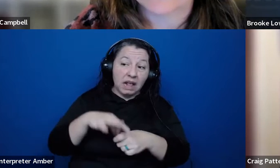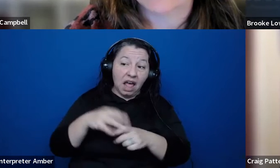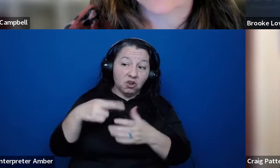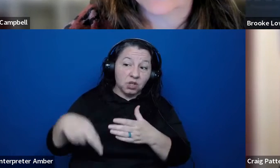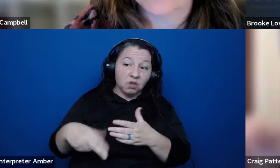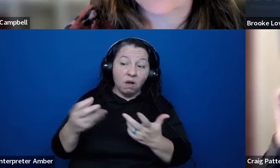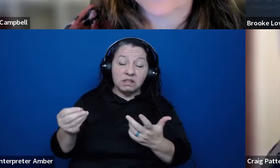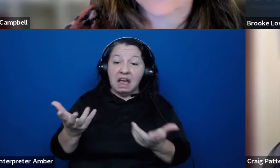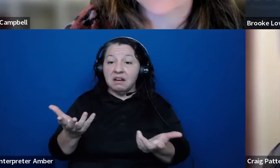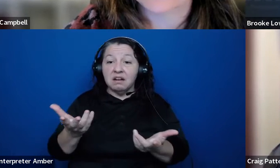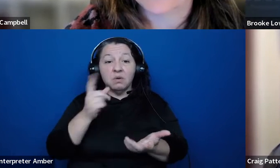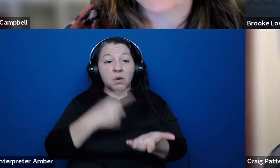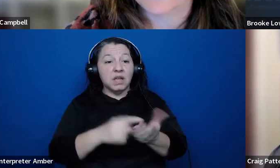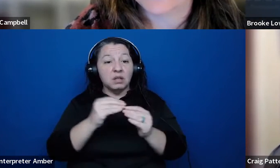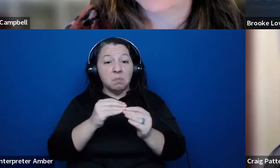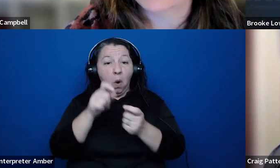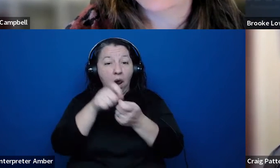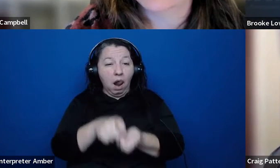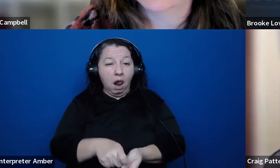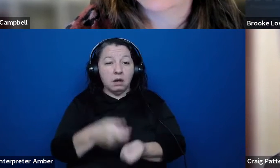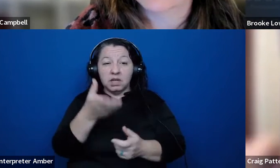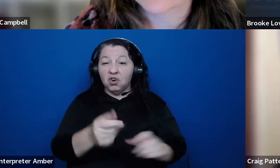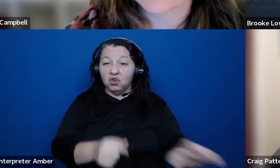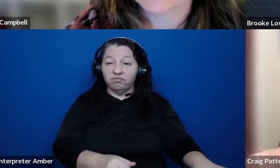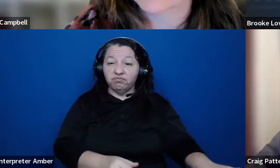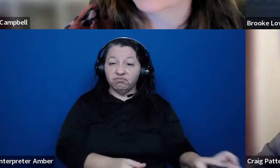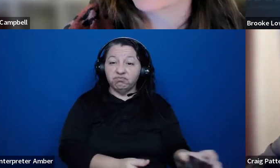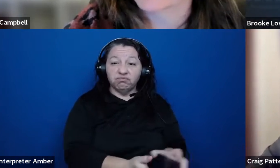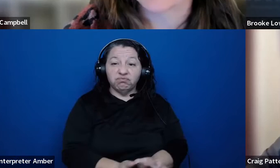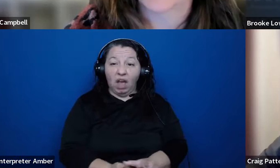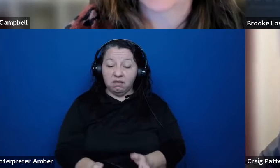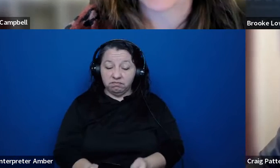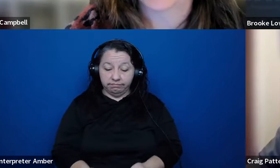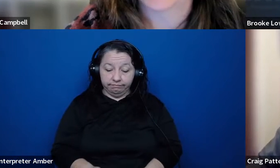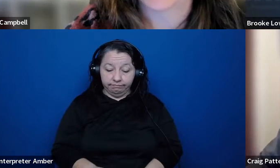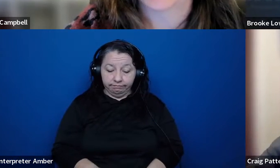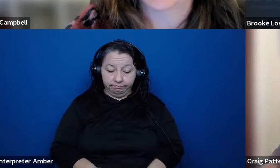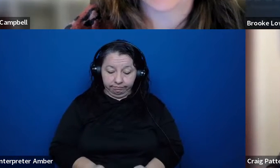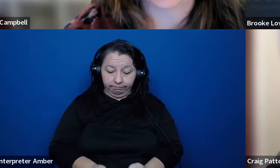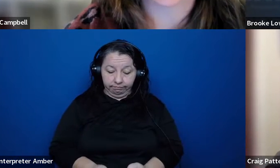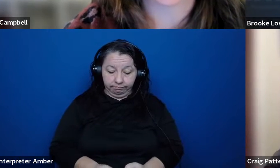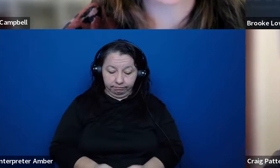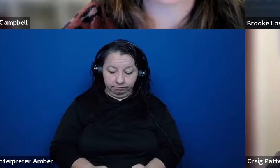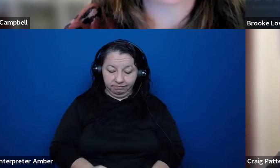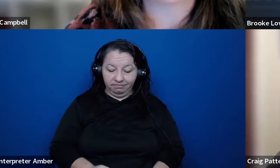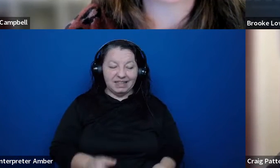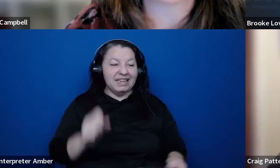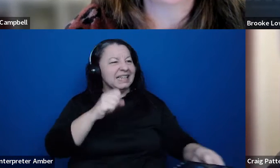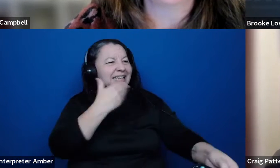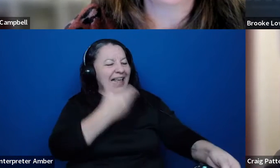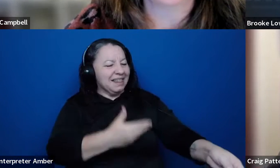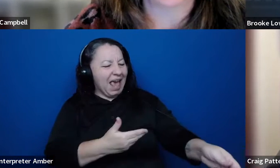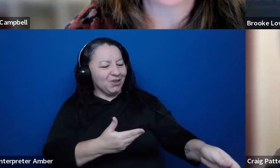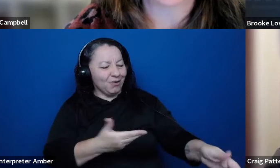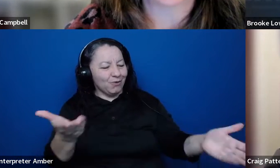into the more nitty-gritty stuff in here. Yeah, and thank you for having us today. Just